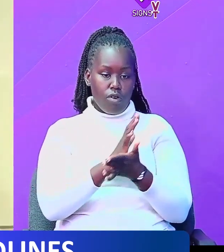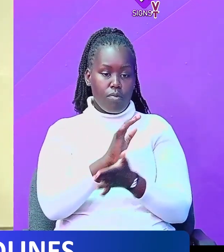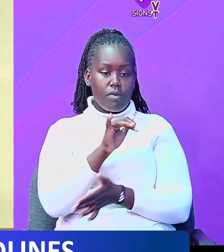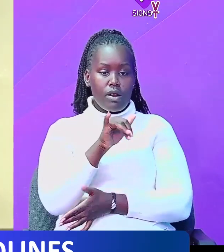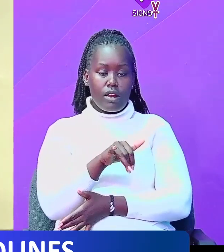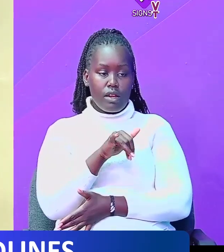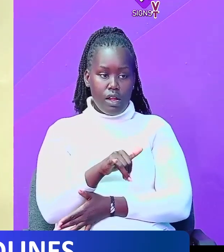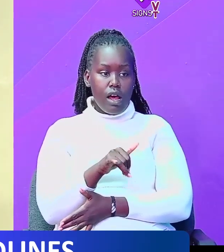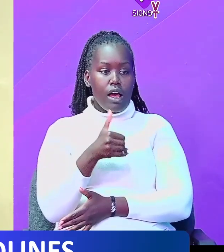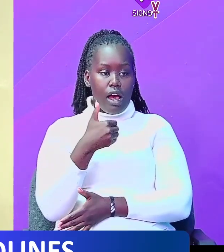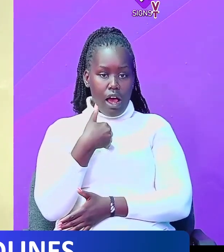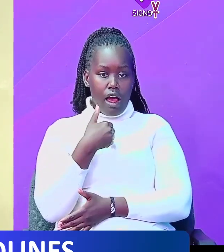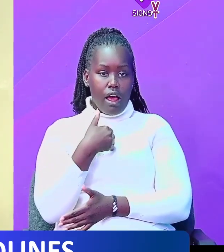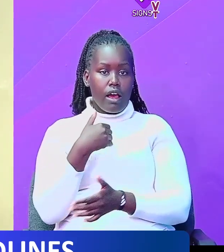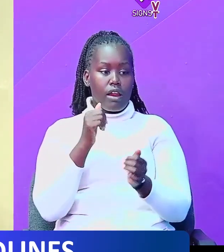had arrested